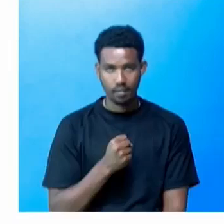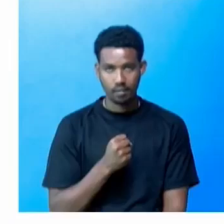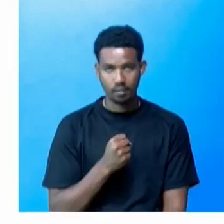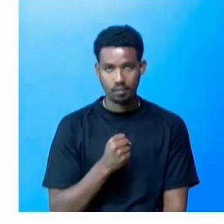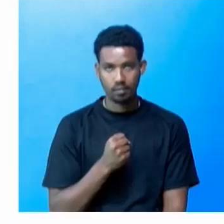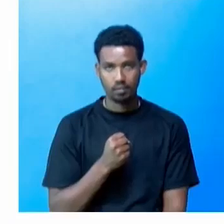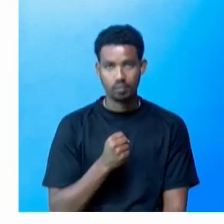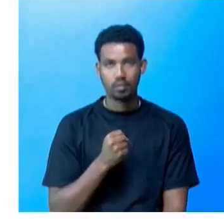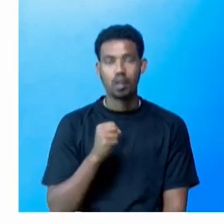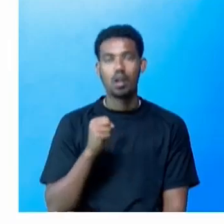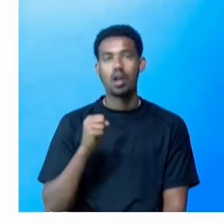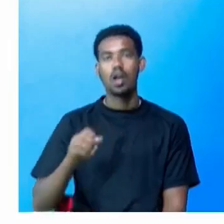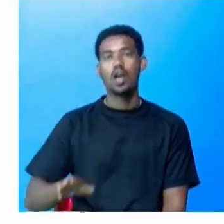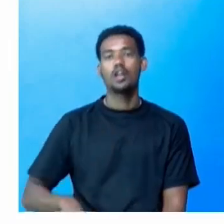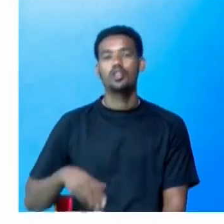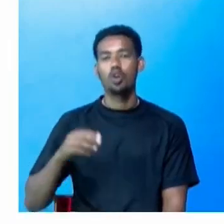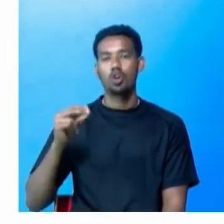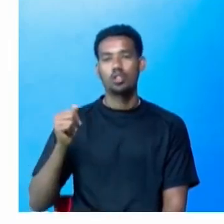a dog.